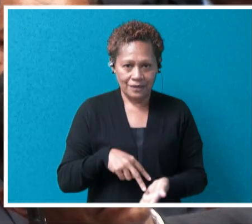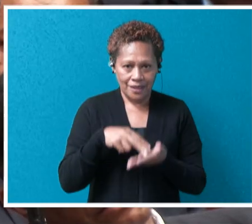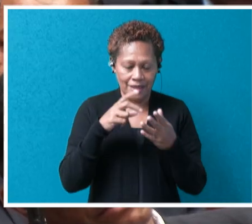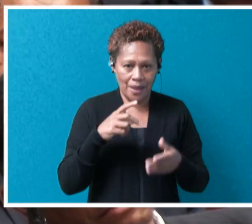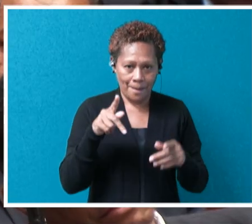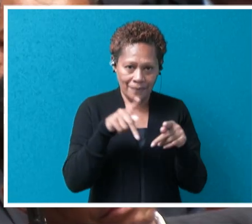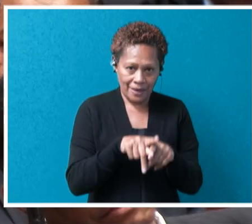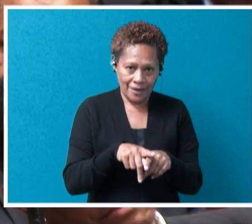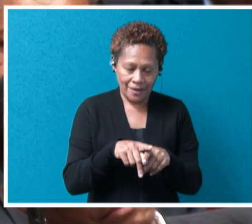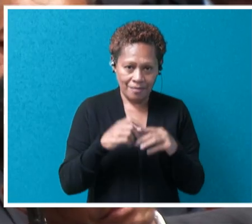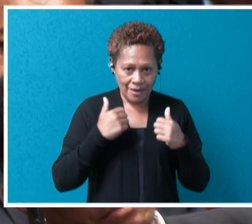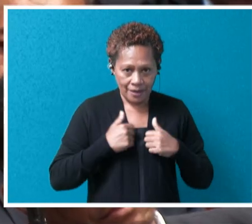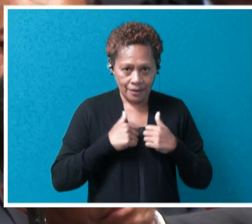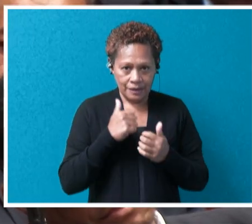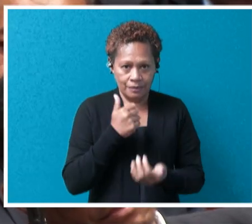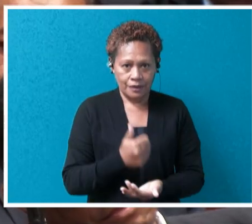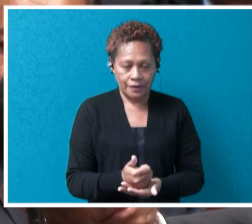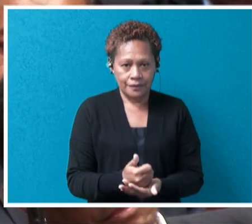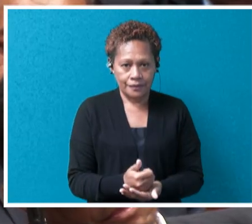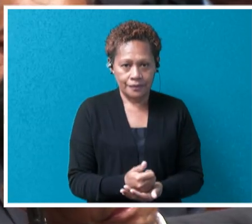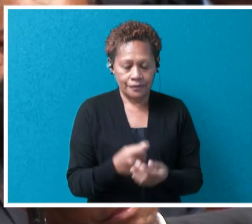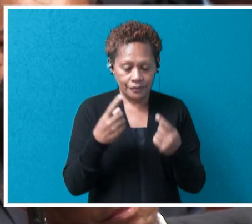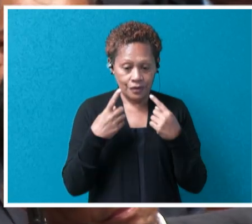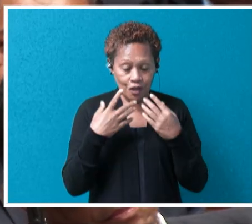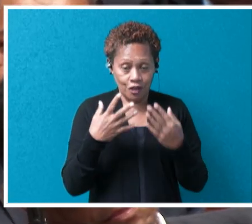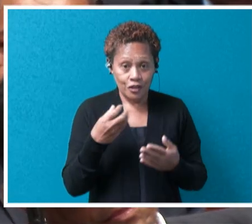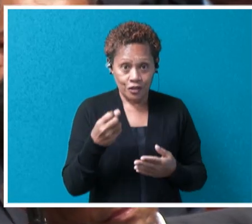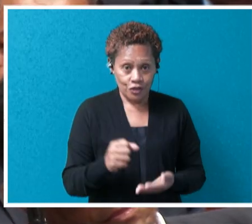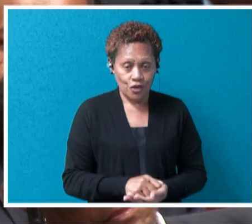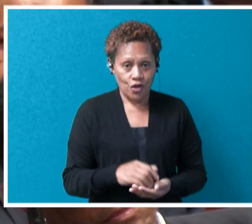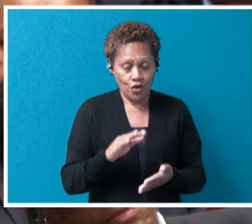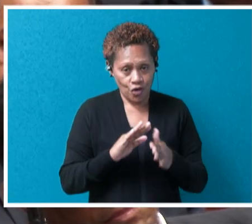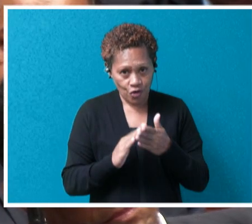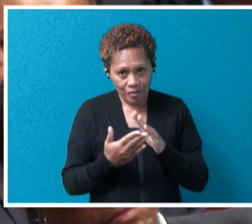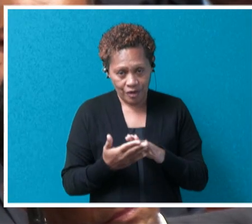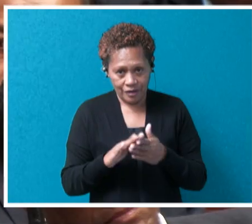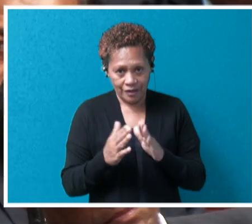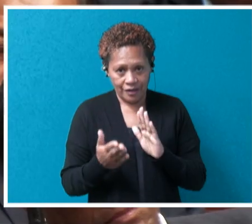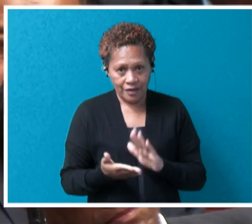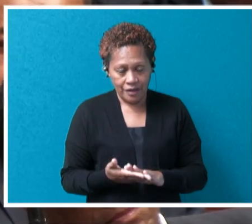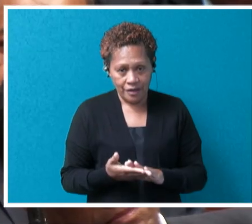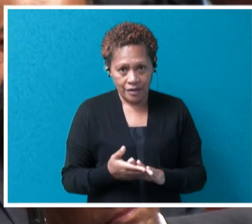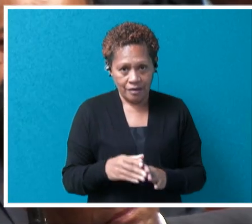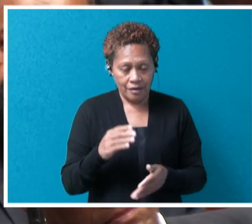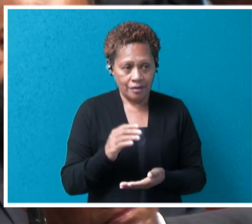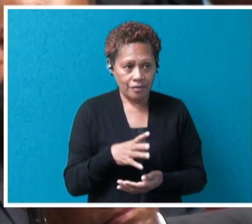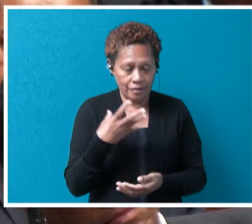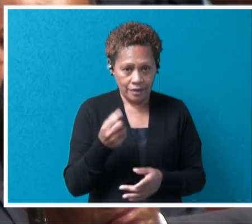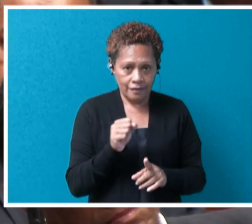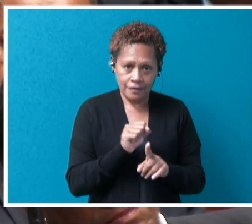and practical support so that communities can develop viable enterprise while